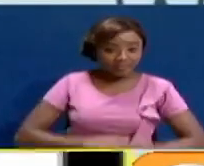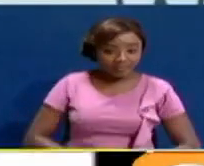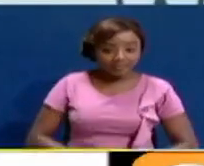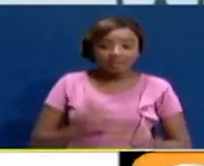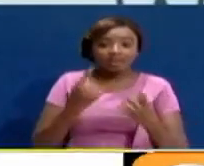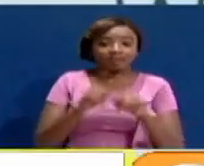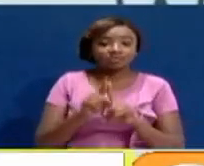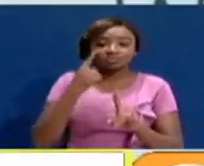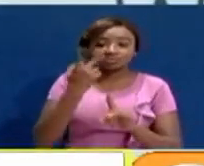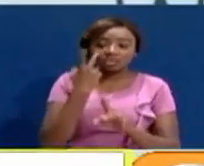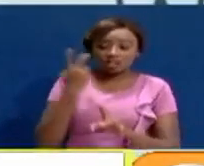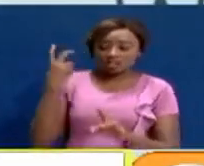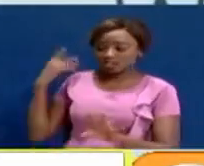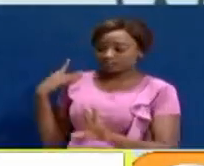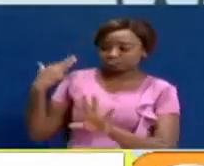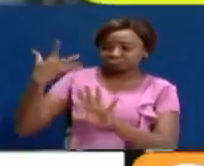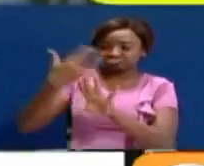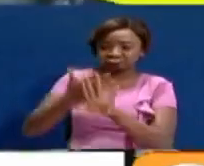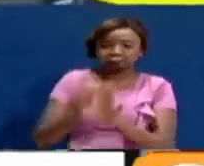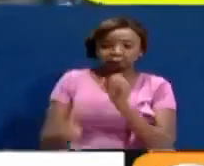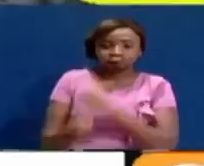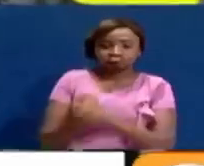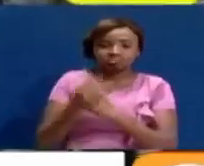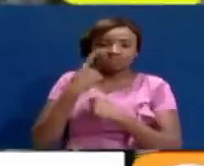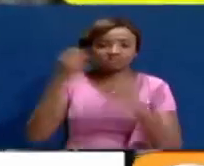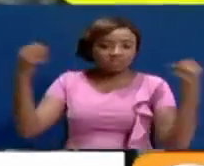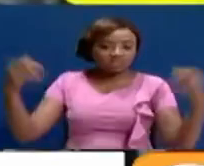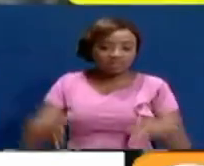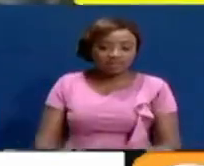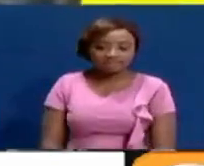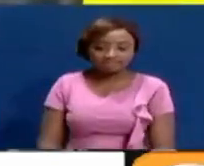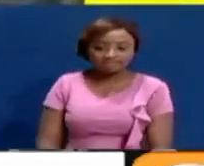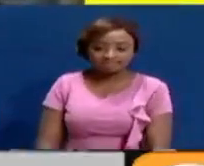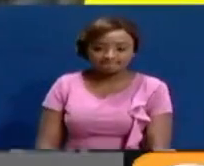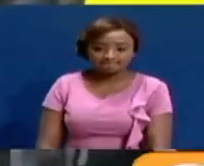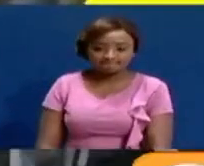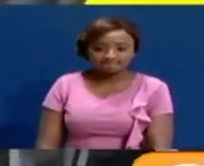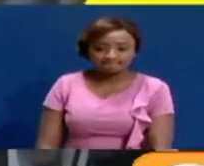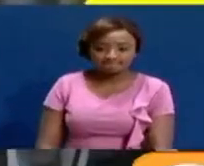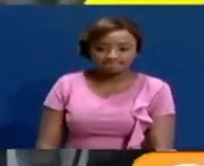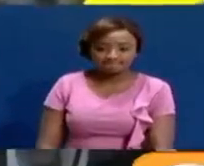speaks, you know, for itself on that part. So from this bench, only my